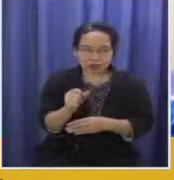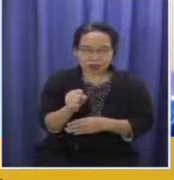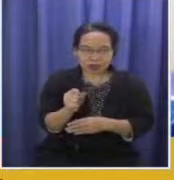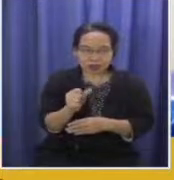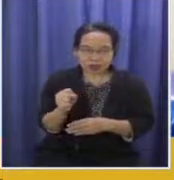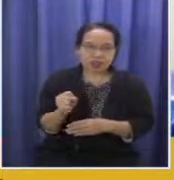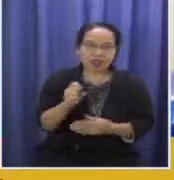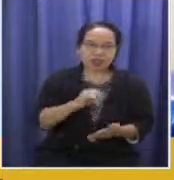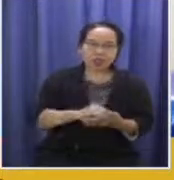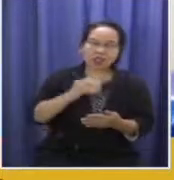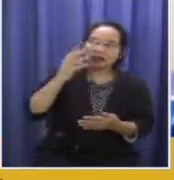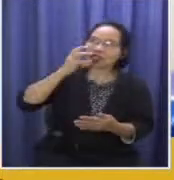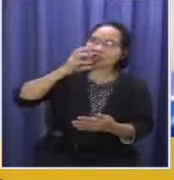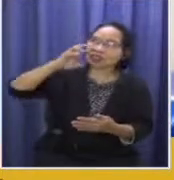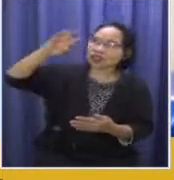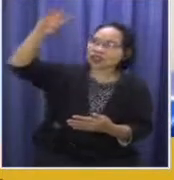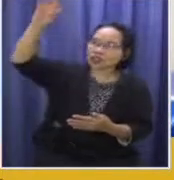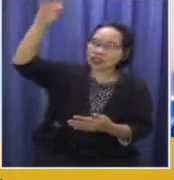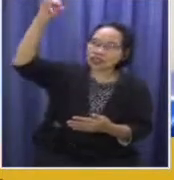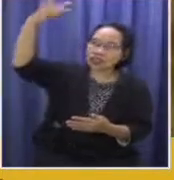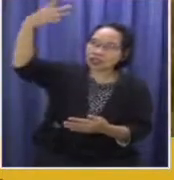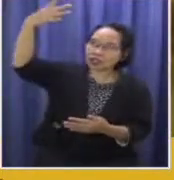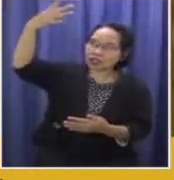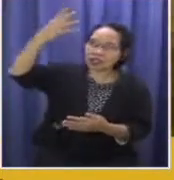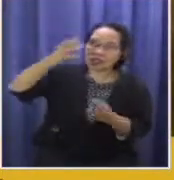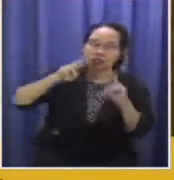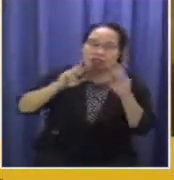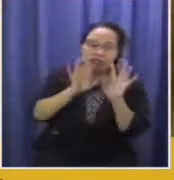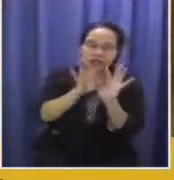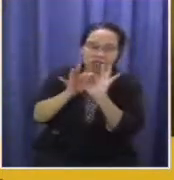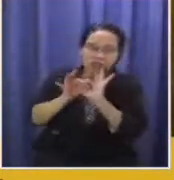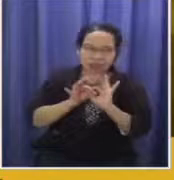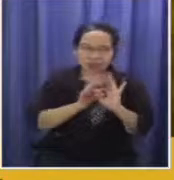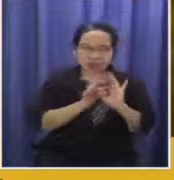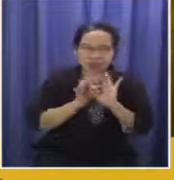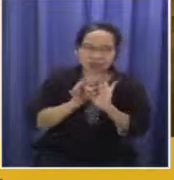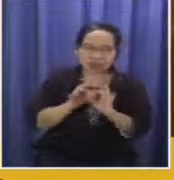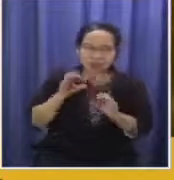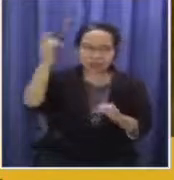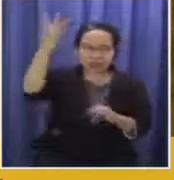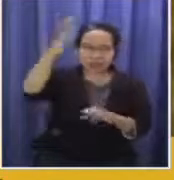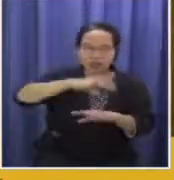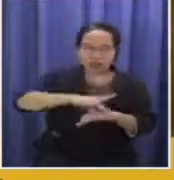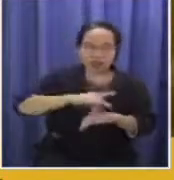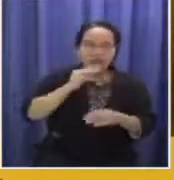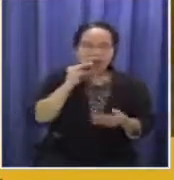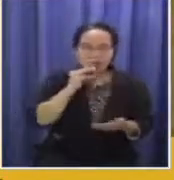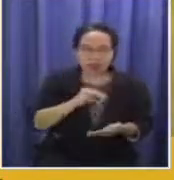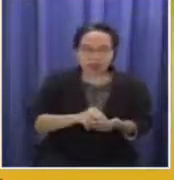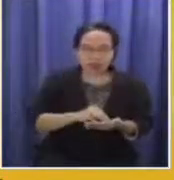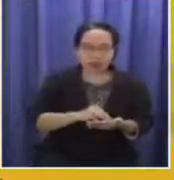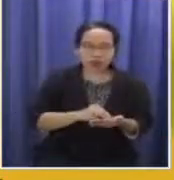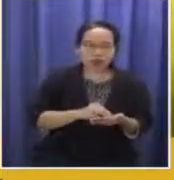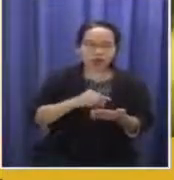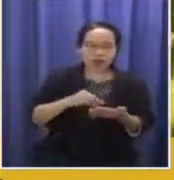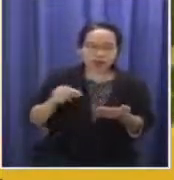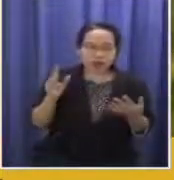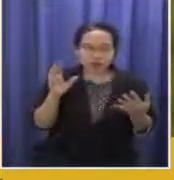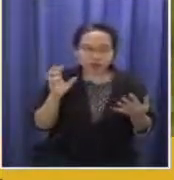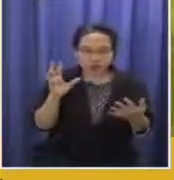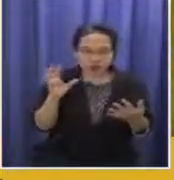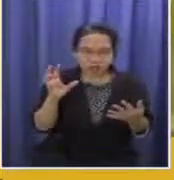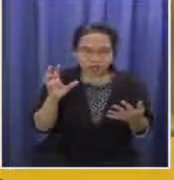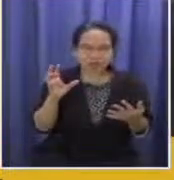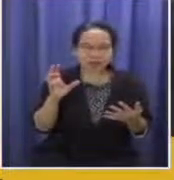sun that is a light related to life on earth that is mentioned in verse